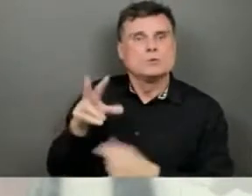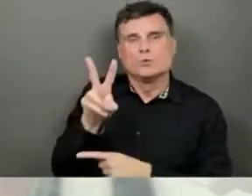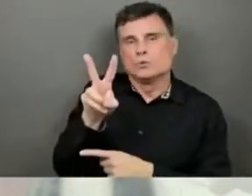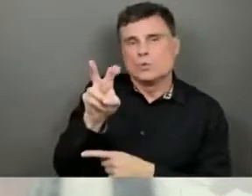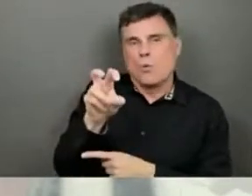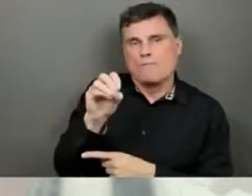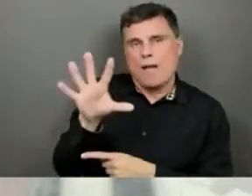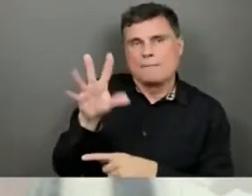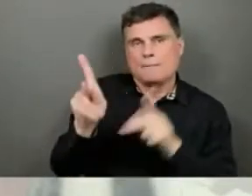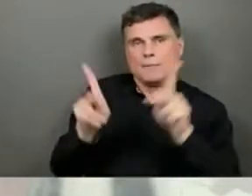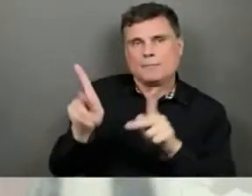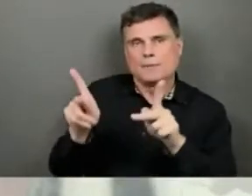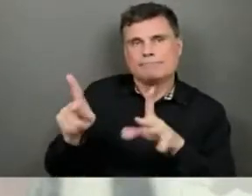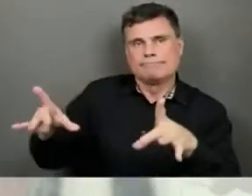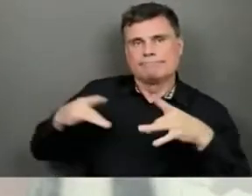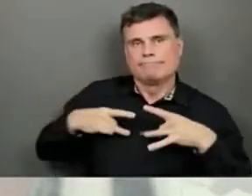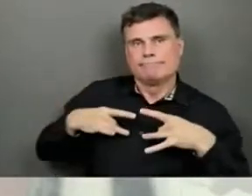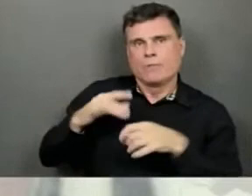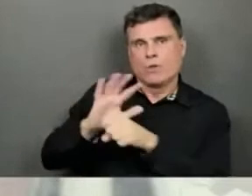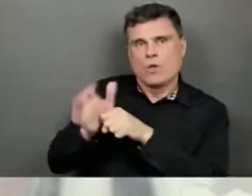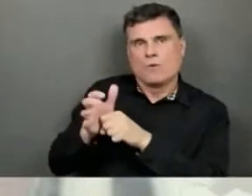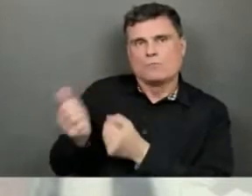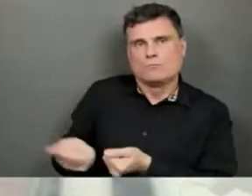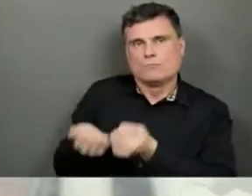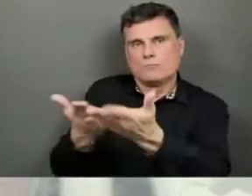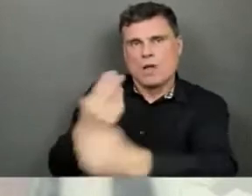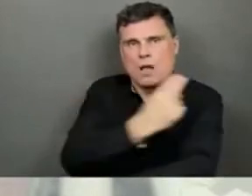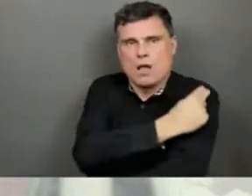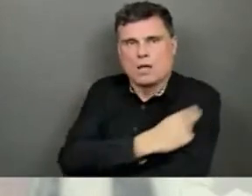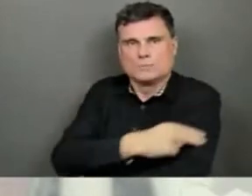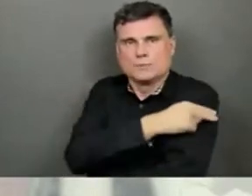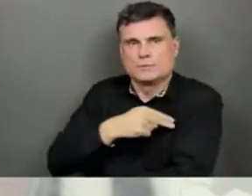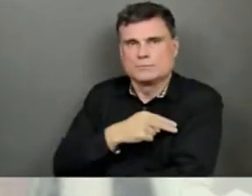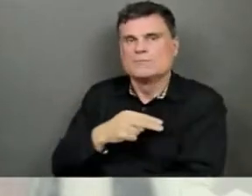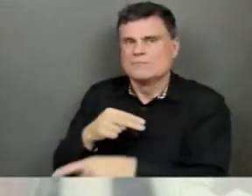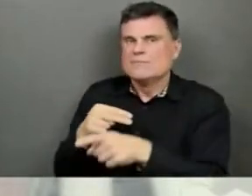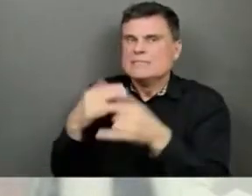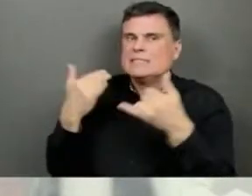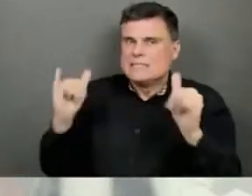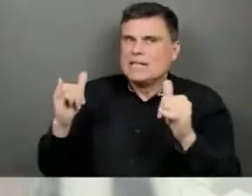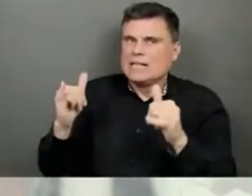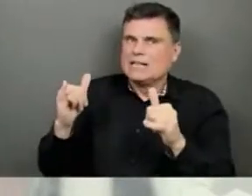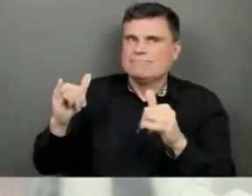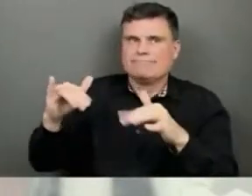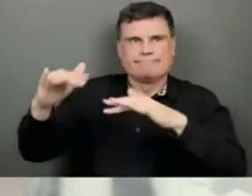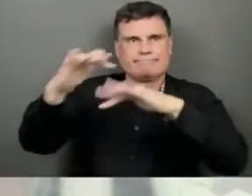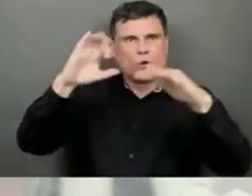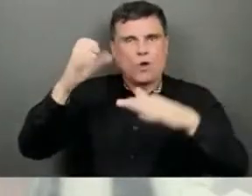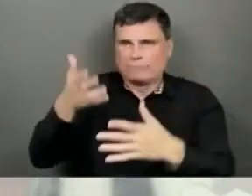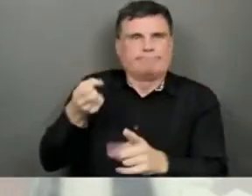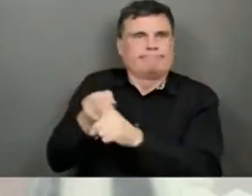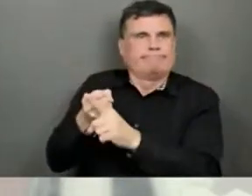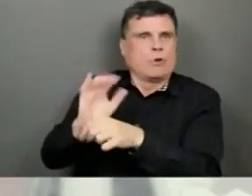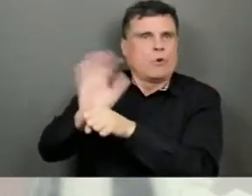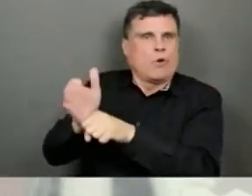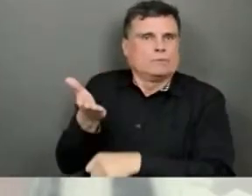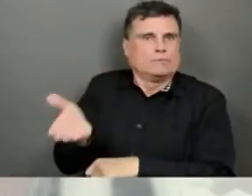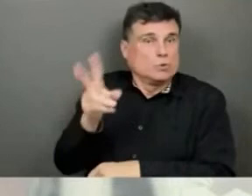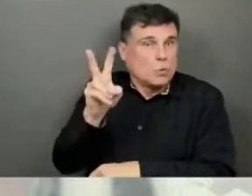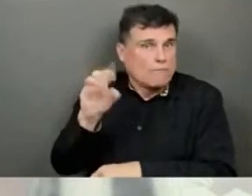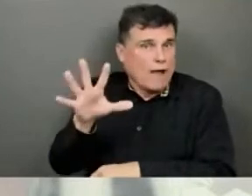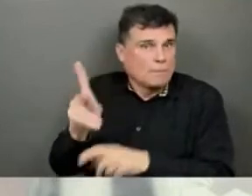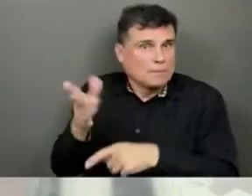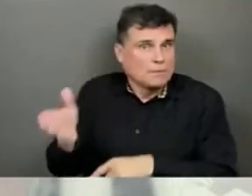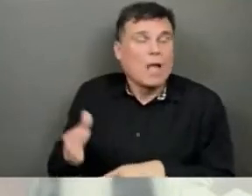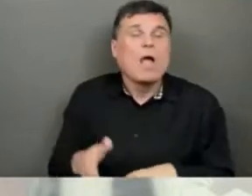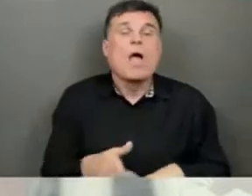for COVID-19 in hospitals across BC, and others were facing the challenge of it and other respiratory illnesses. And